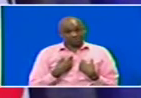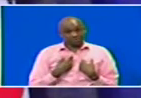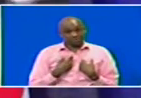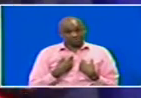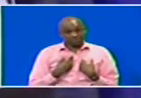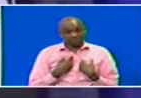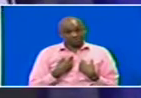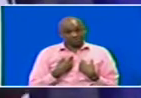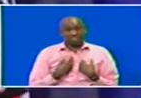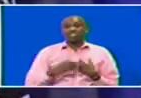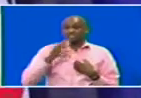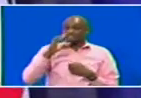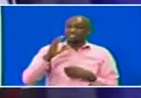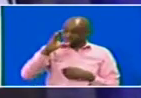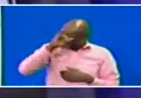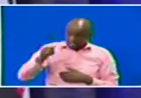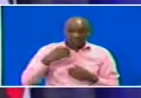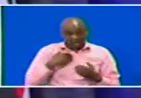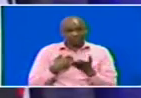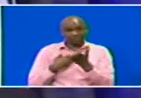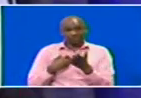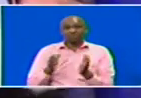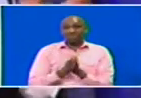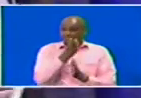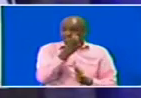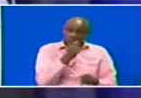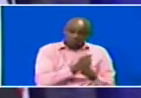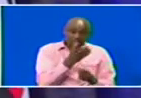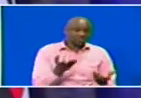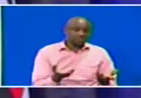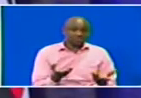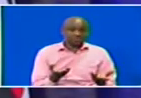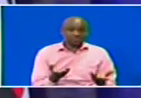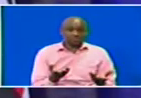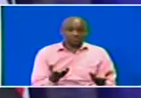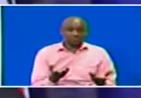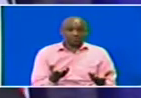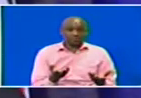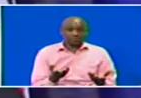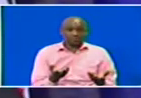I sit with the Chief Justice. Please, why don't we expedite this? Still no movement.